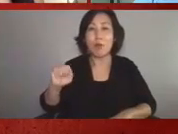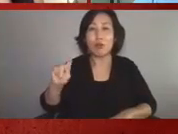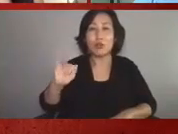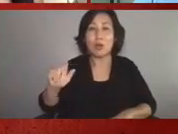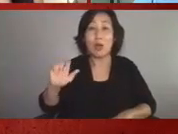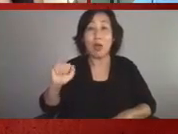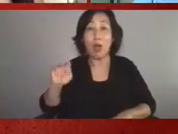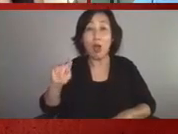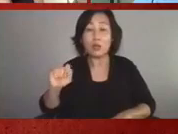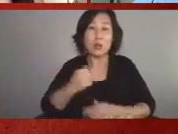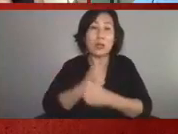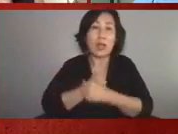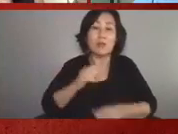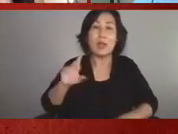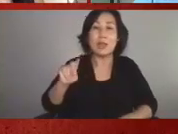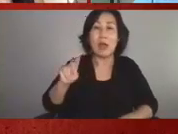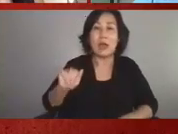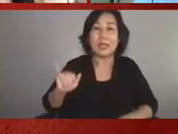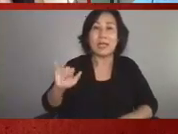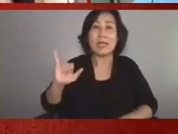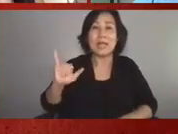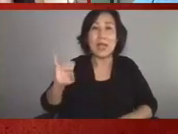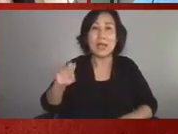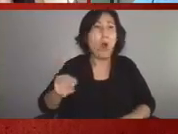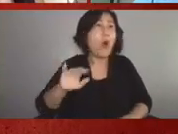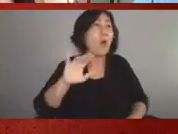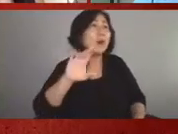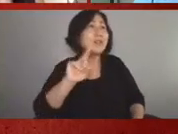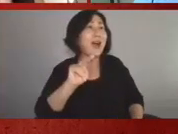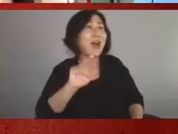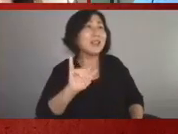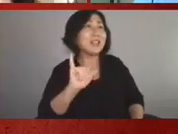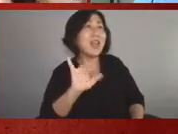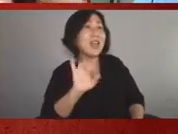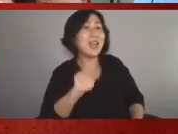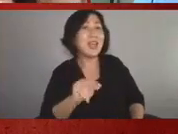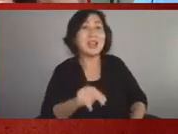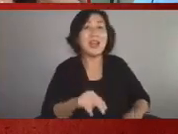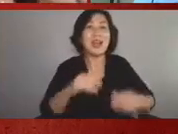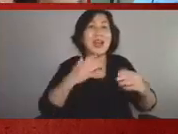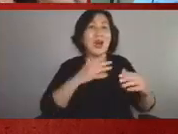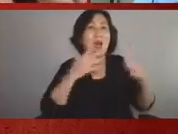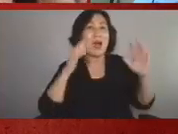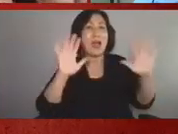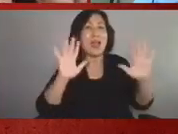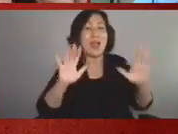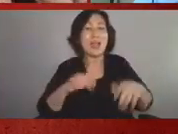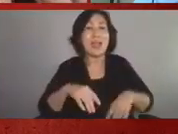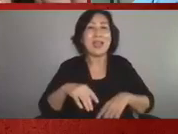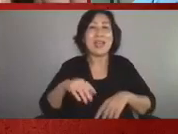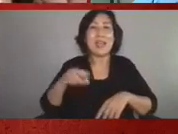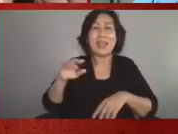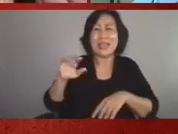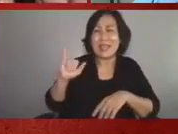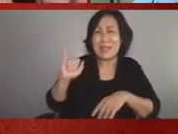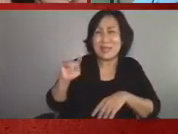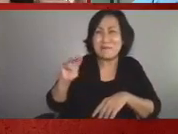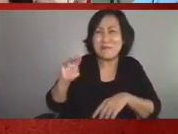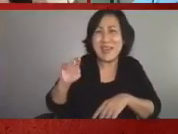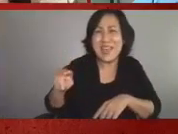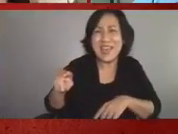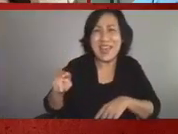love Donnie Yen and Jet Li. Oh, Donnie Yen! Yeah, right. He was great.